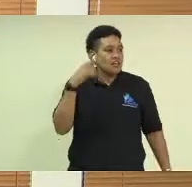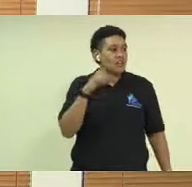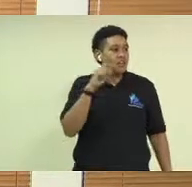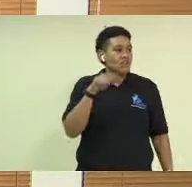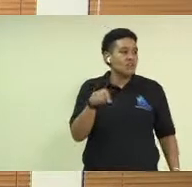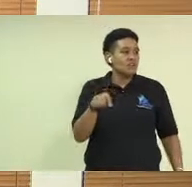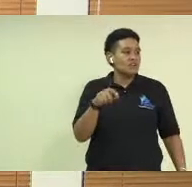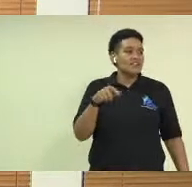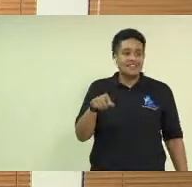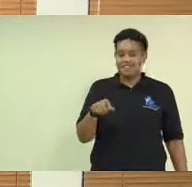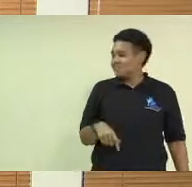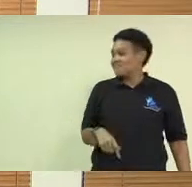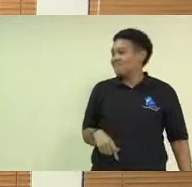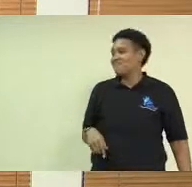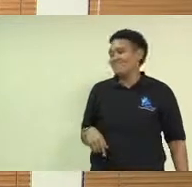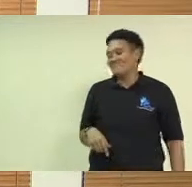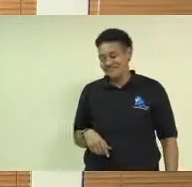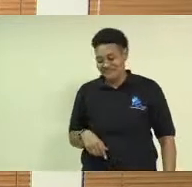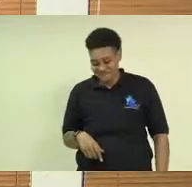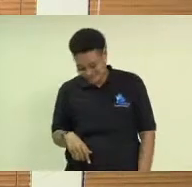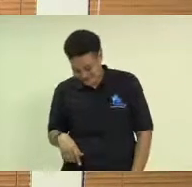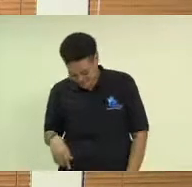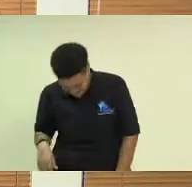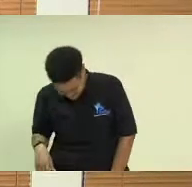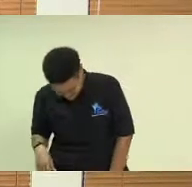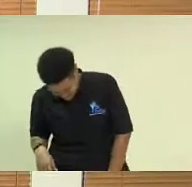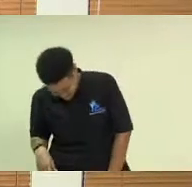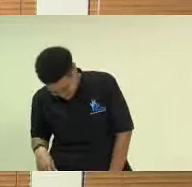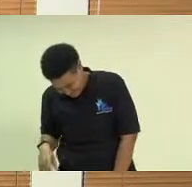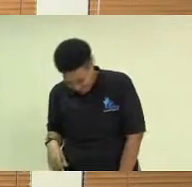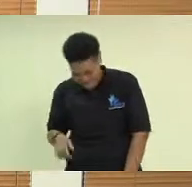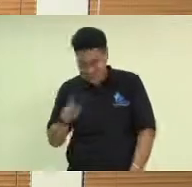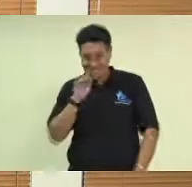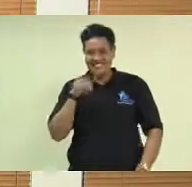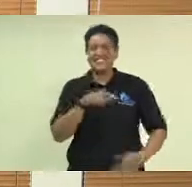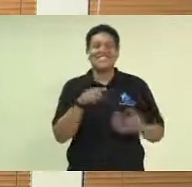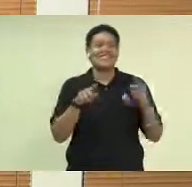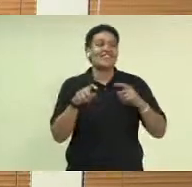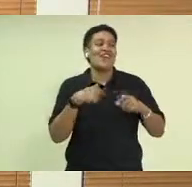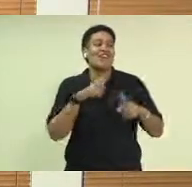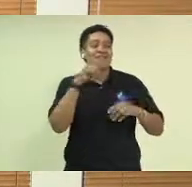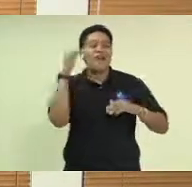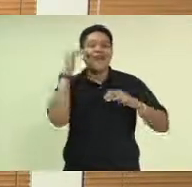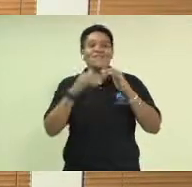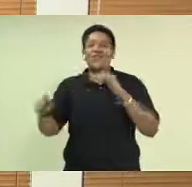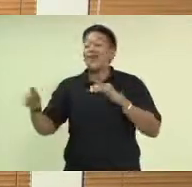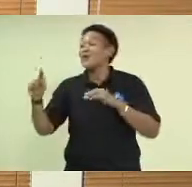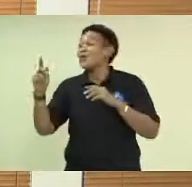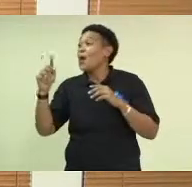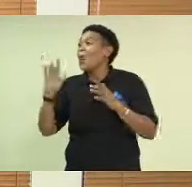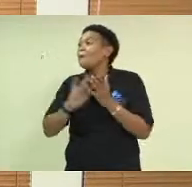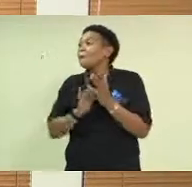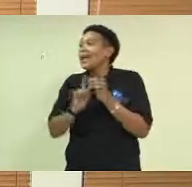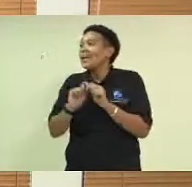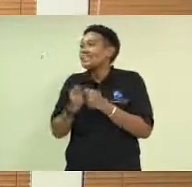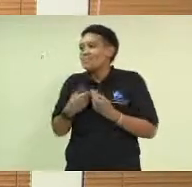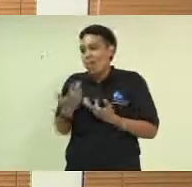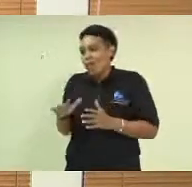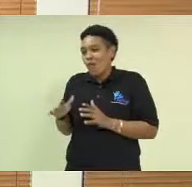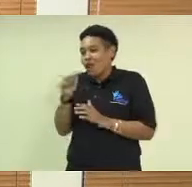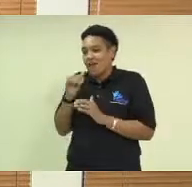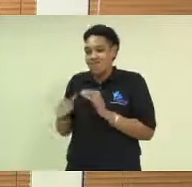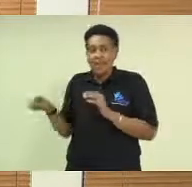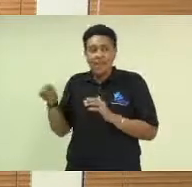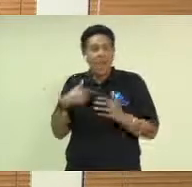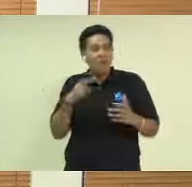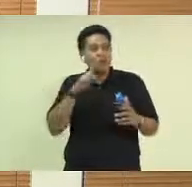The first one is, all right, I'm not going to be unfair to the medical team, Janet, as I'm sure you don't